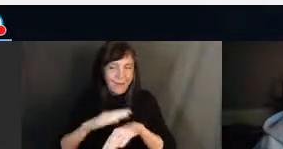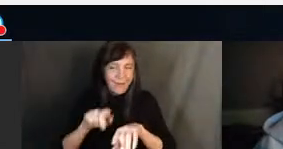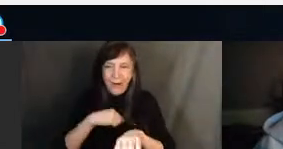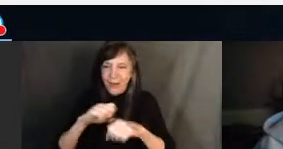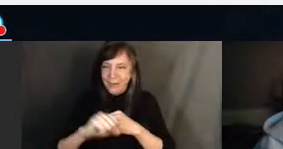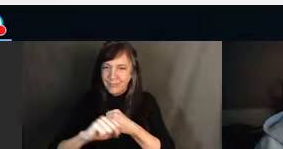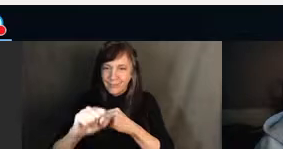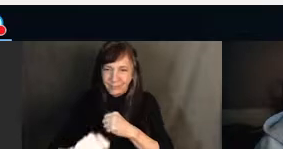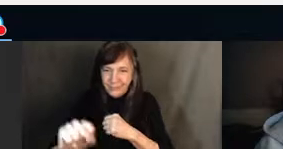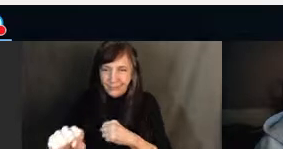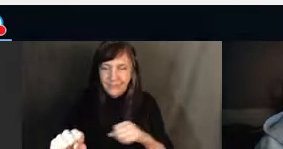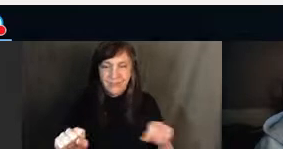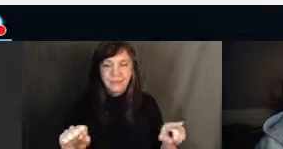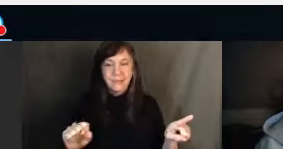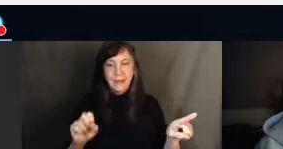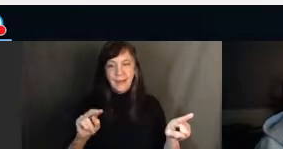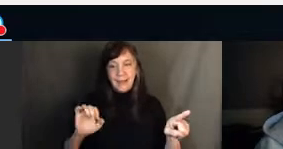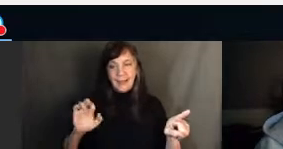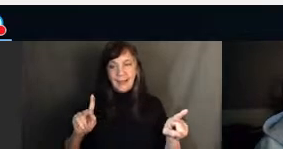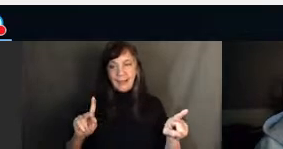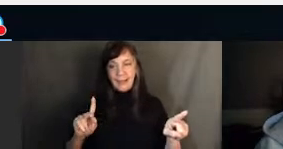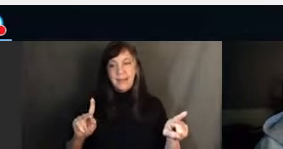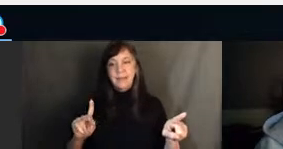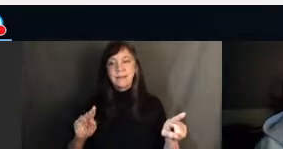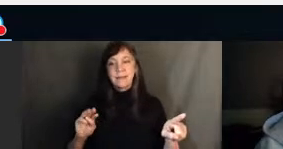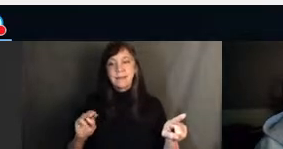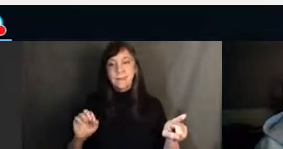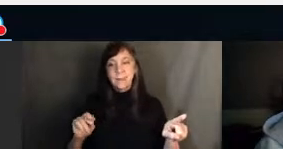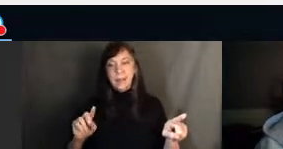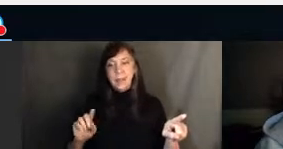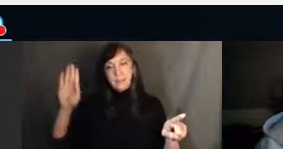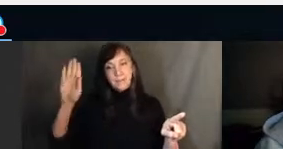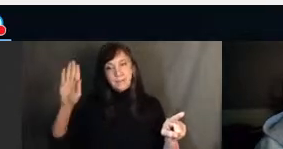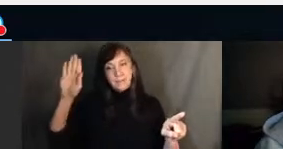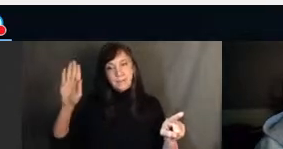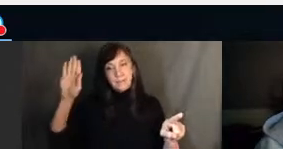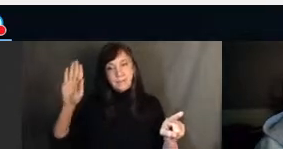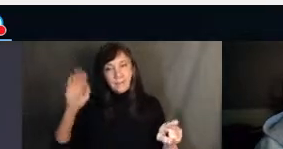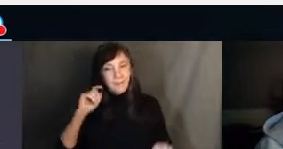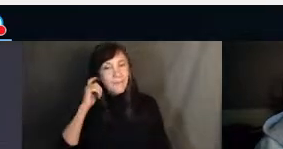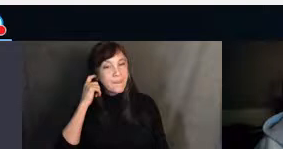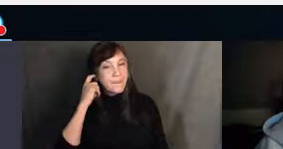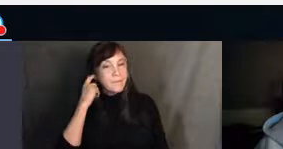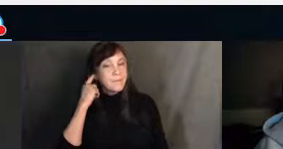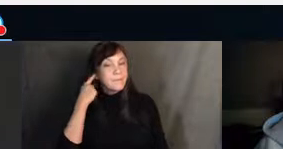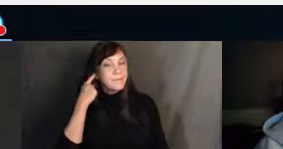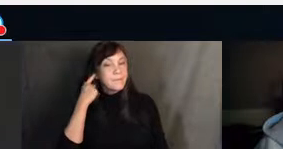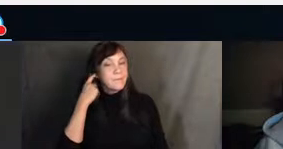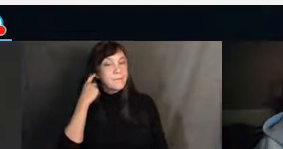Nick. Mandy has her hand Yep. hand up. I saw that. Go ahead, Mandy.